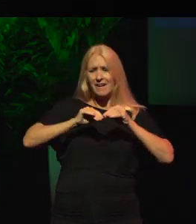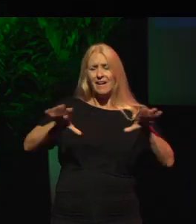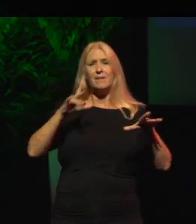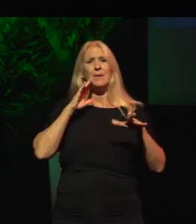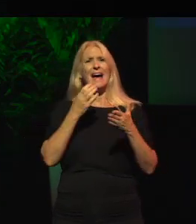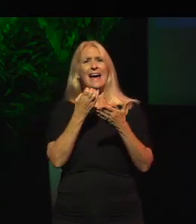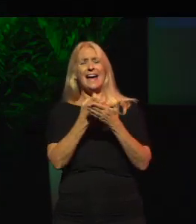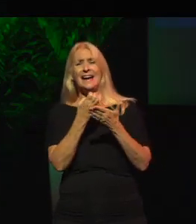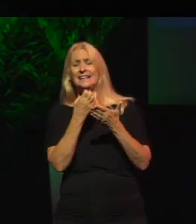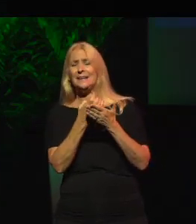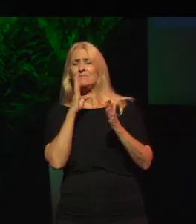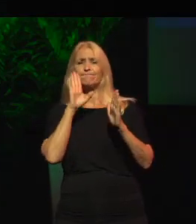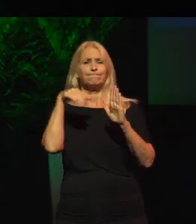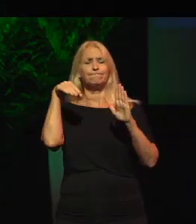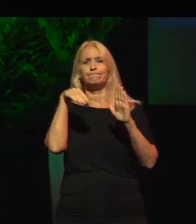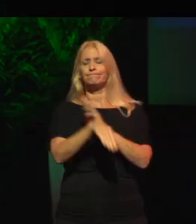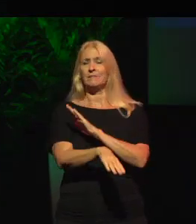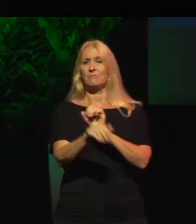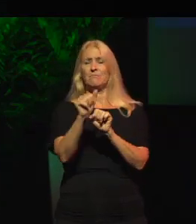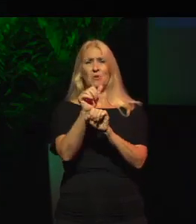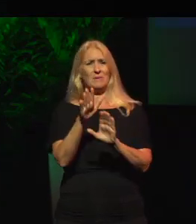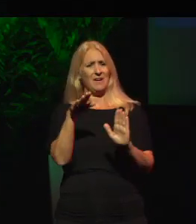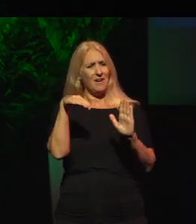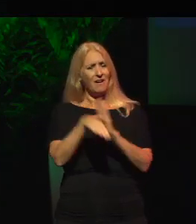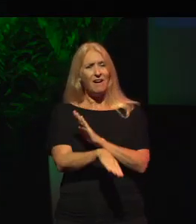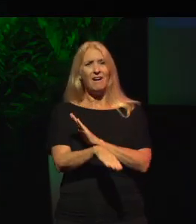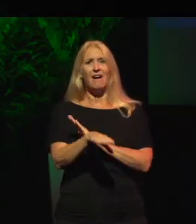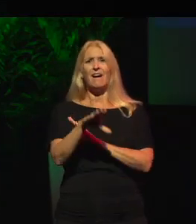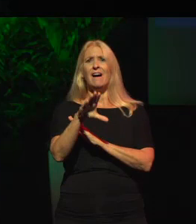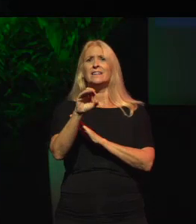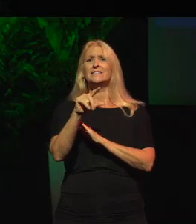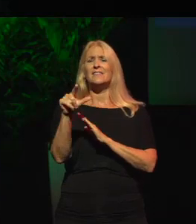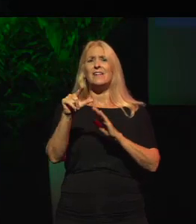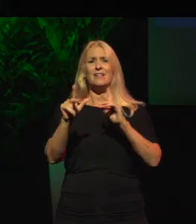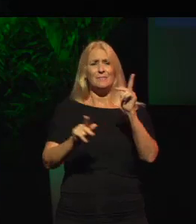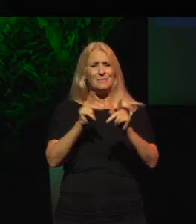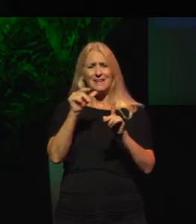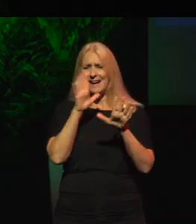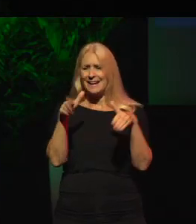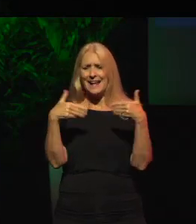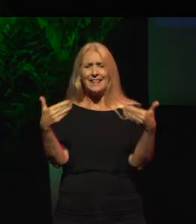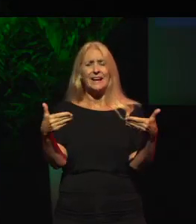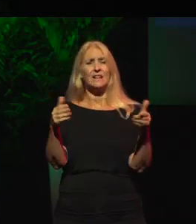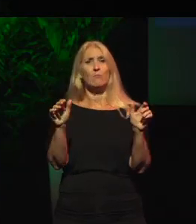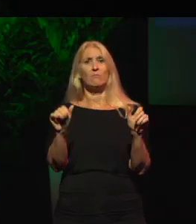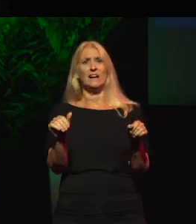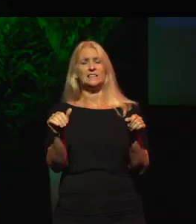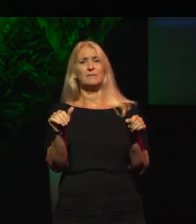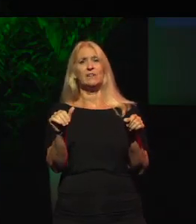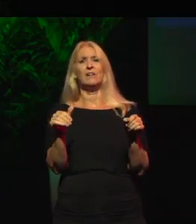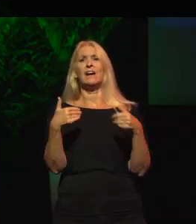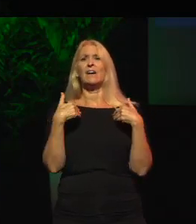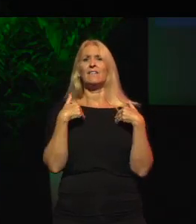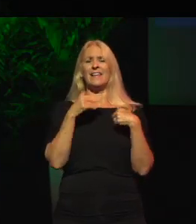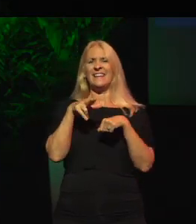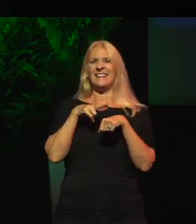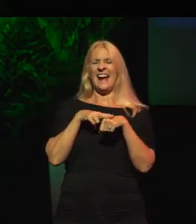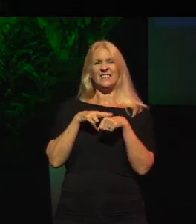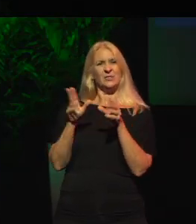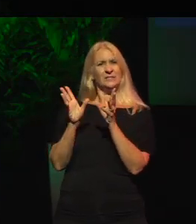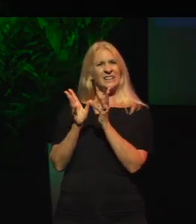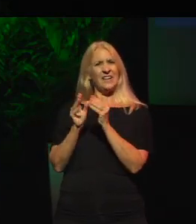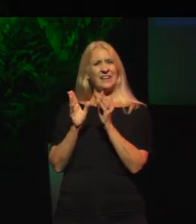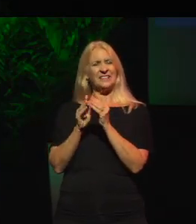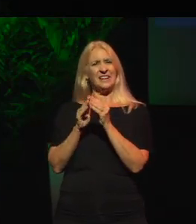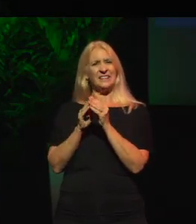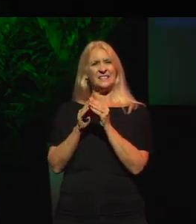employment upheaval, civil unrest, and the possibility of hosting a national convention a mile and a half down the road from